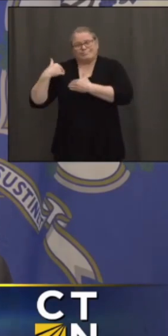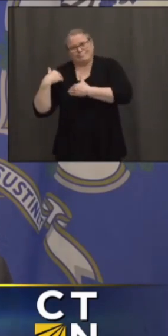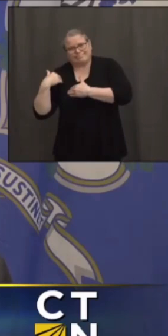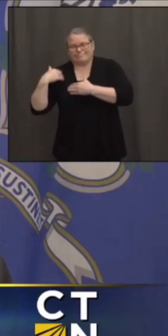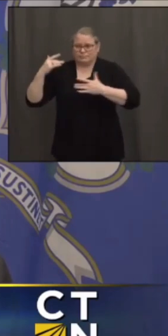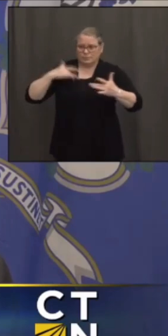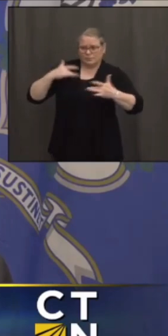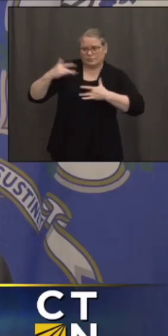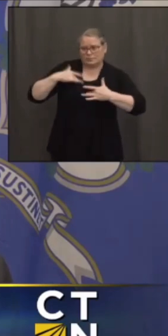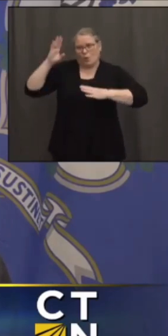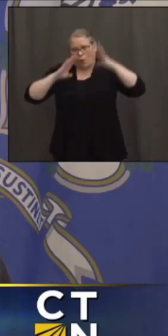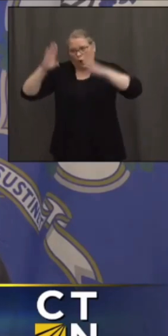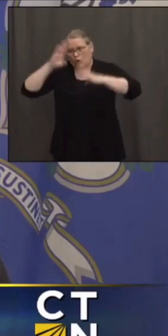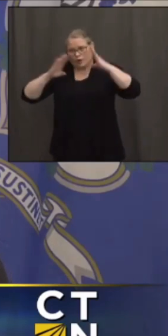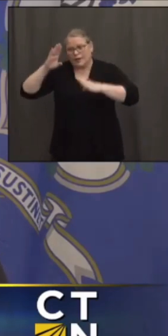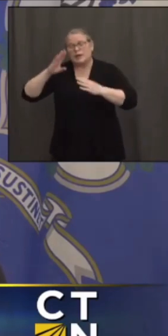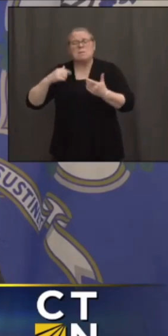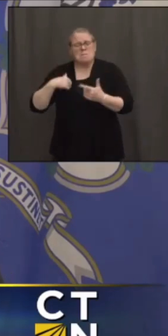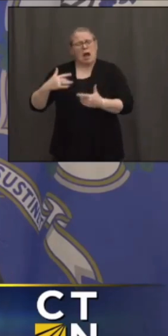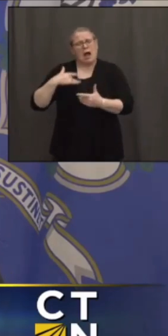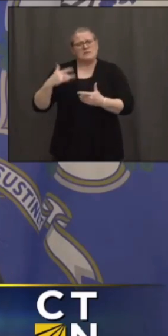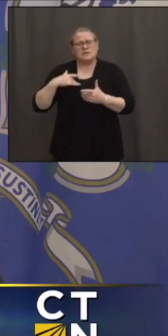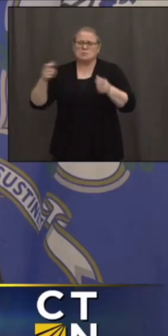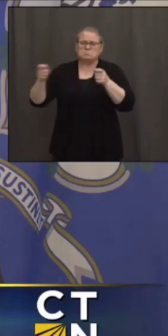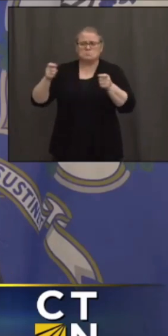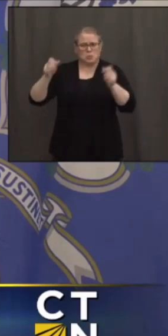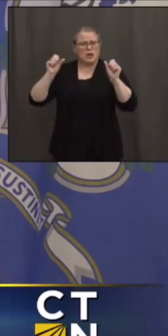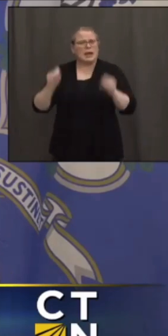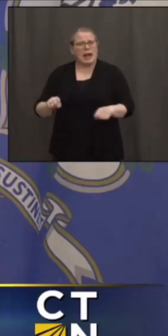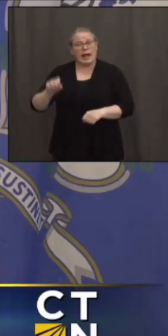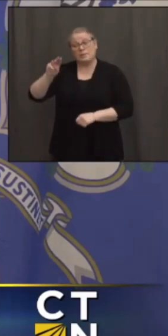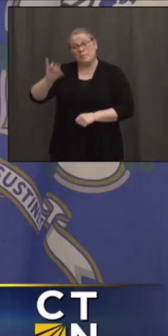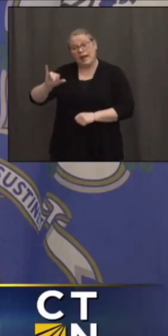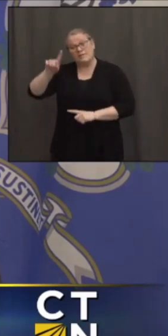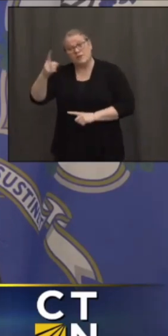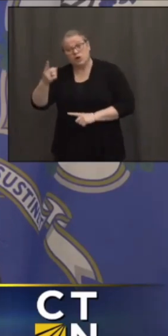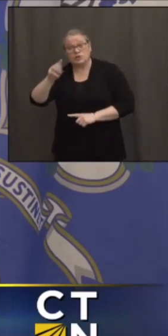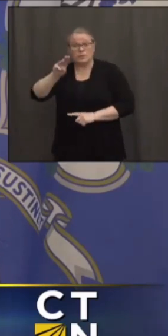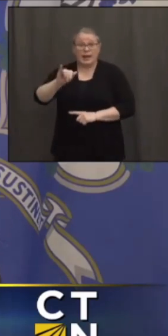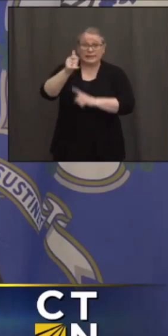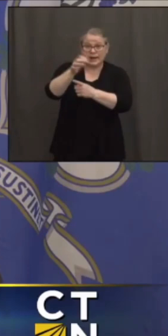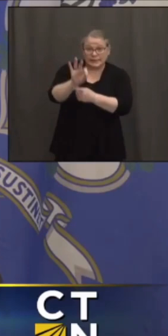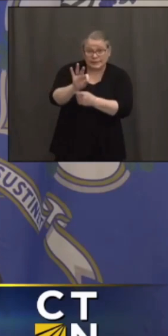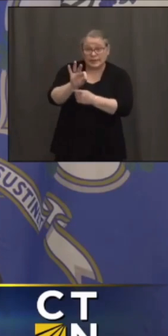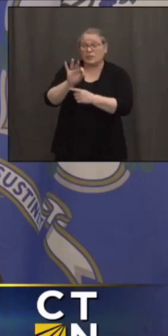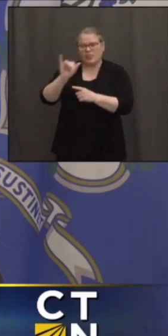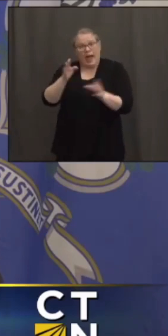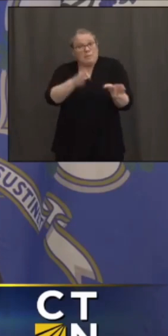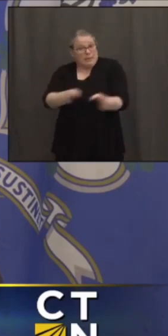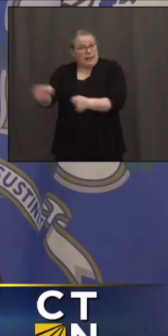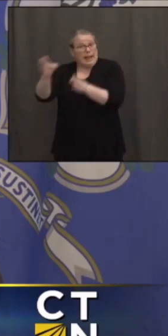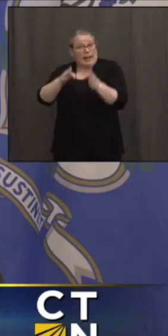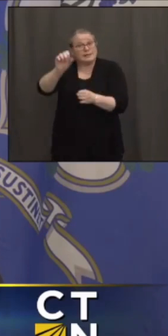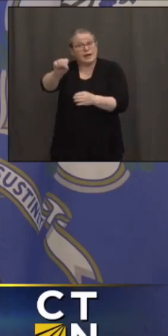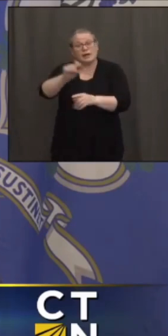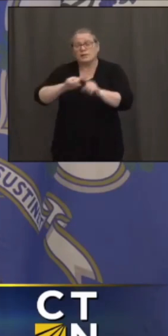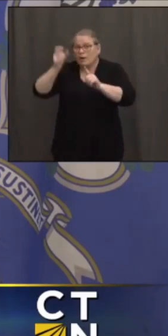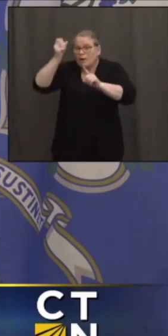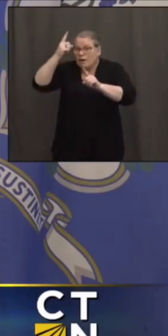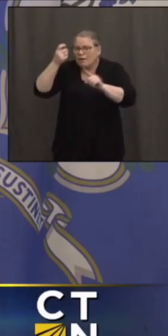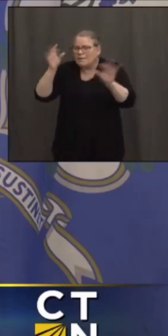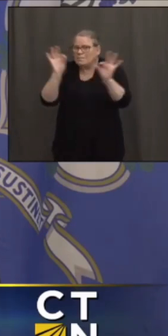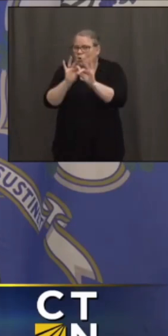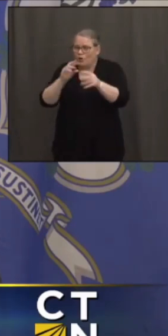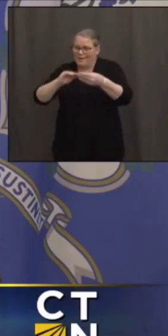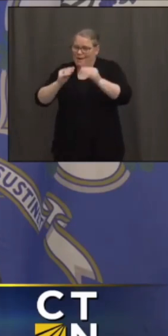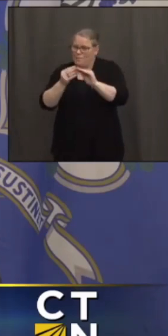what we want to do on May 1st and what we want to do on May 19th is subject to looking at the numbers, looking at the infection rates in particular,